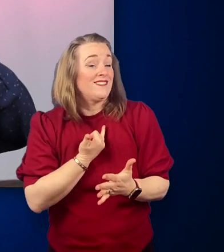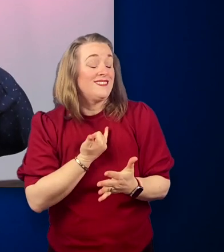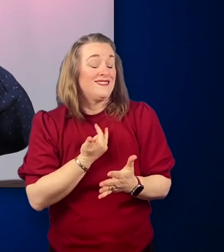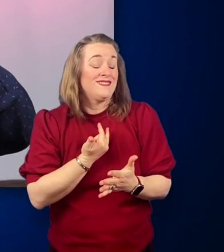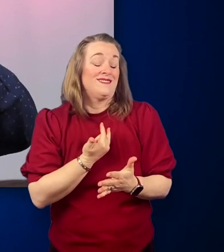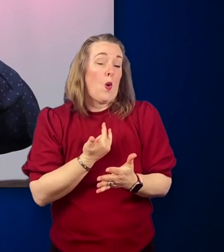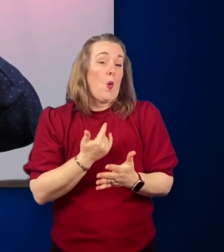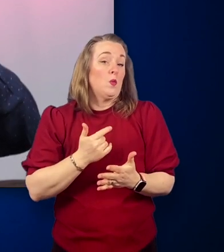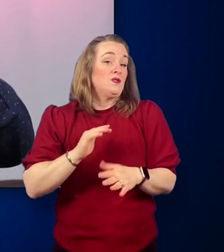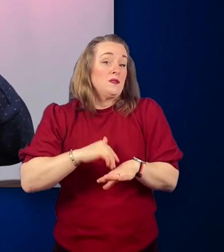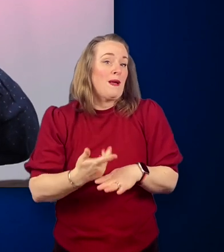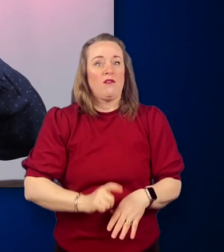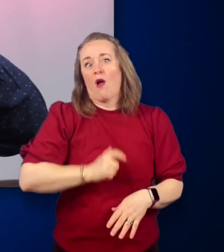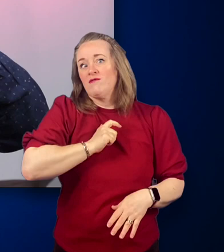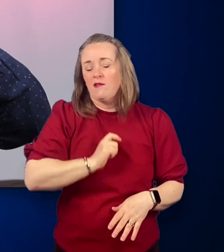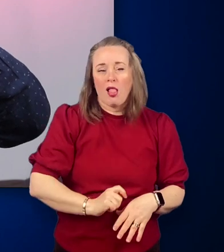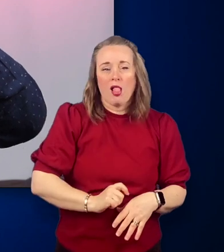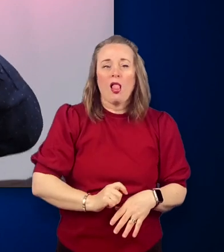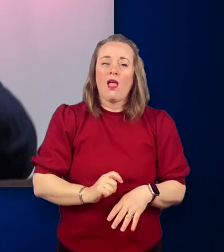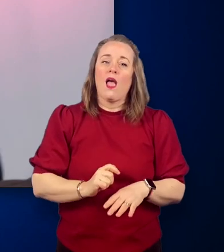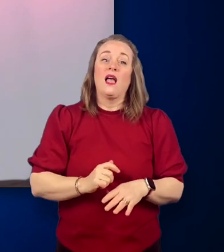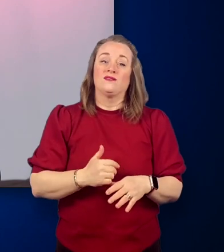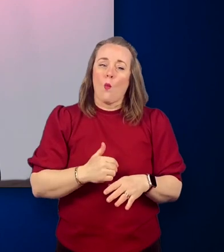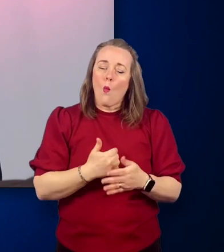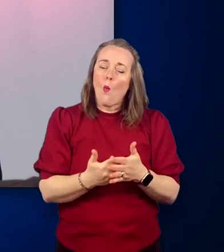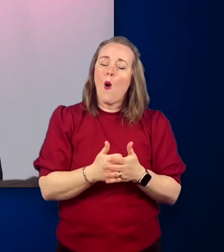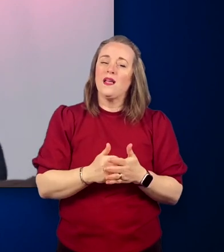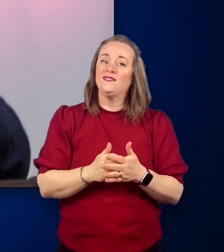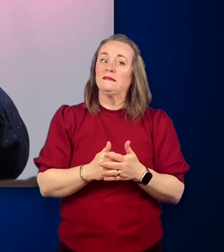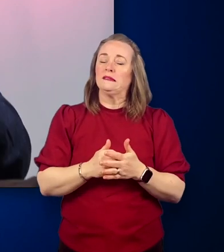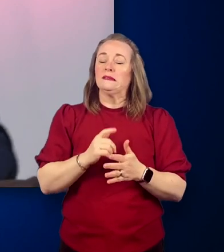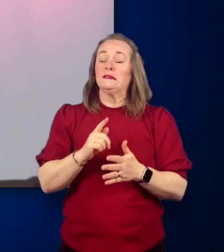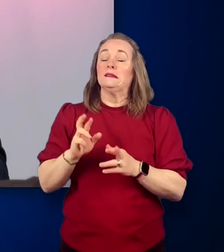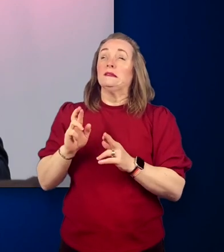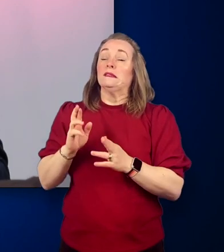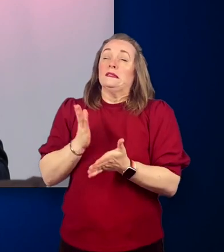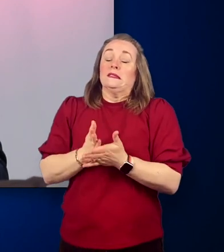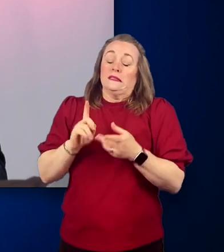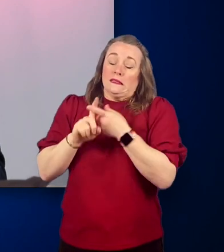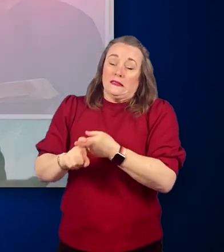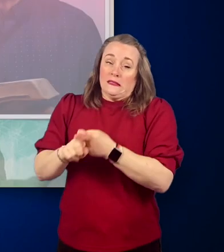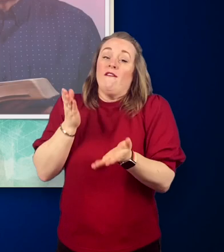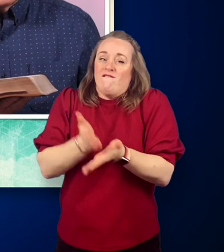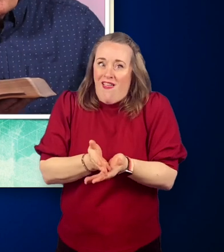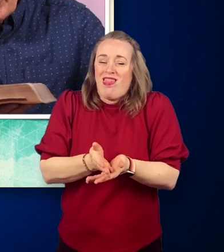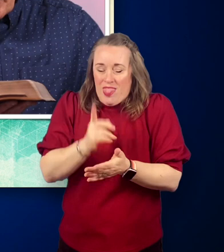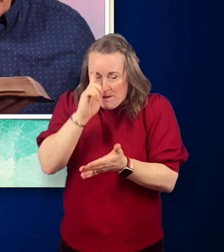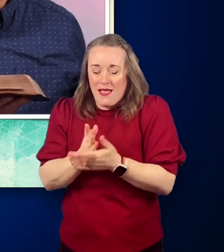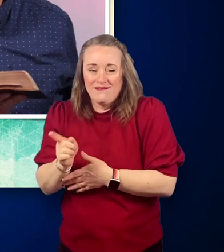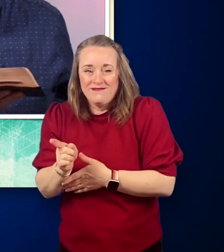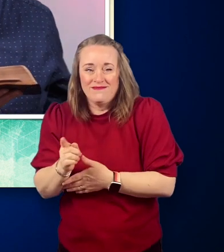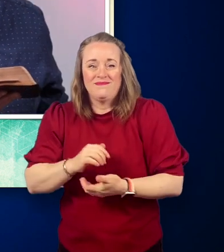to do something amazing with the evangelist. But all of us are part of this. So